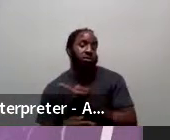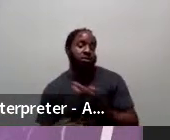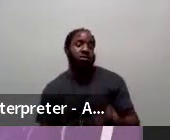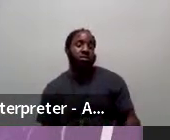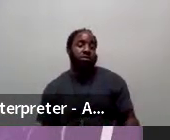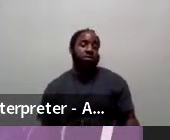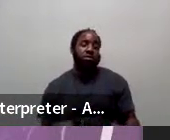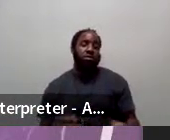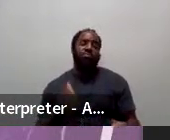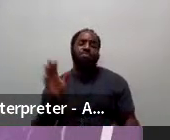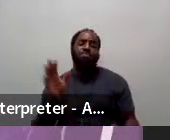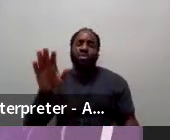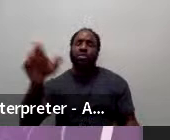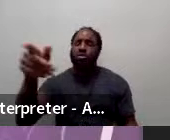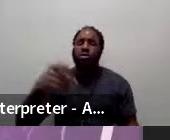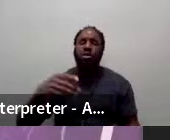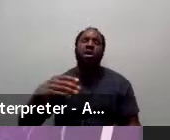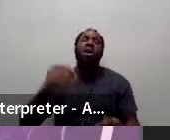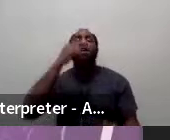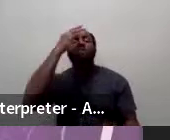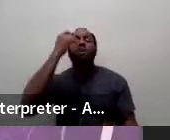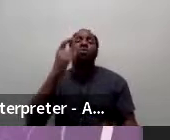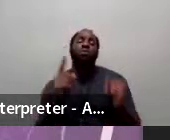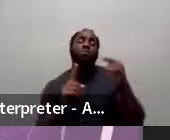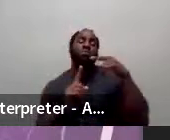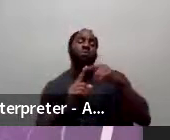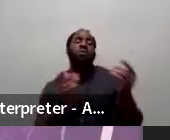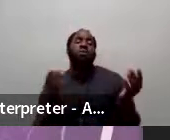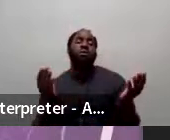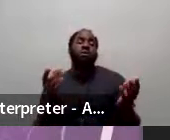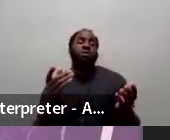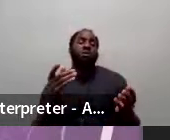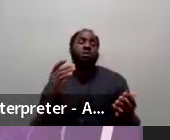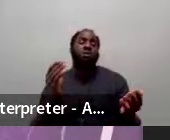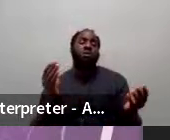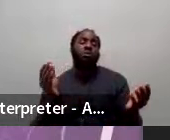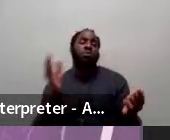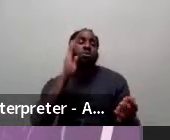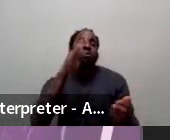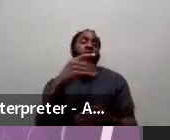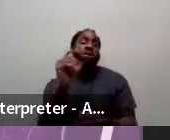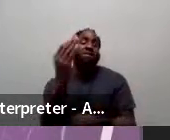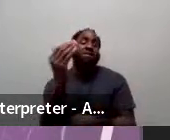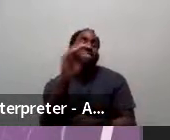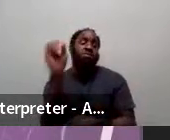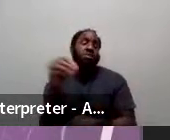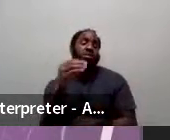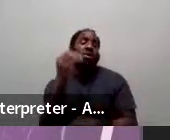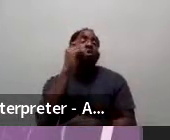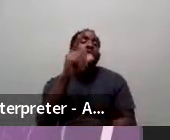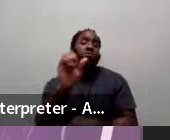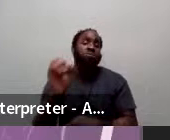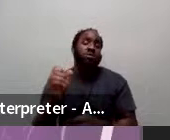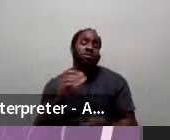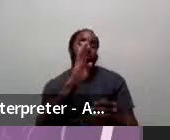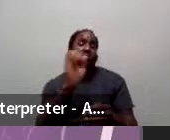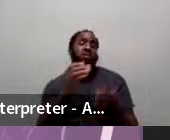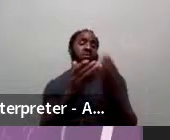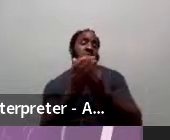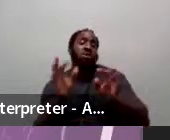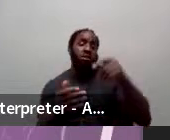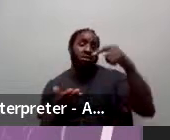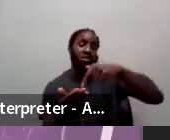I go? I forgot one point. Will the 15% homeless be part of